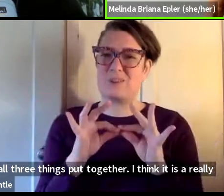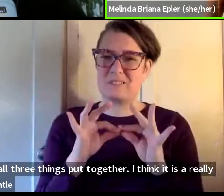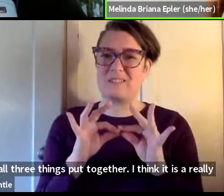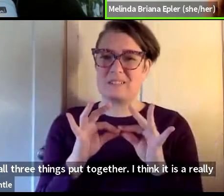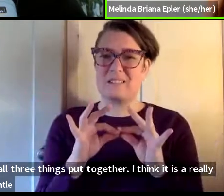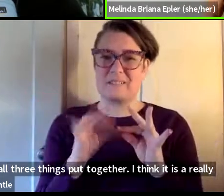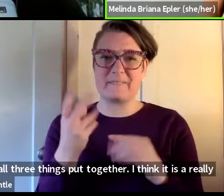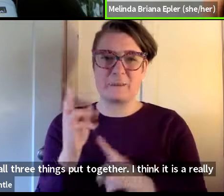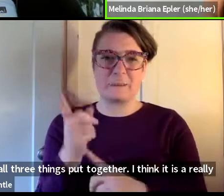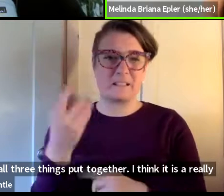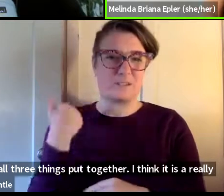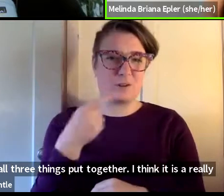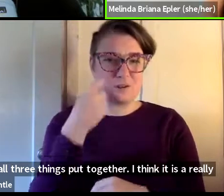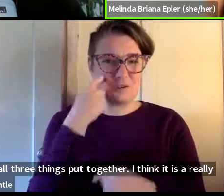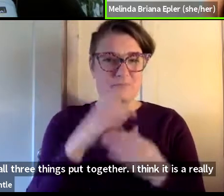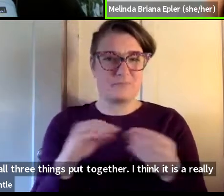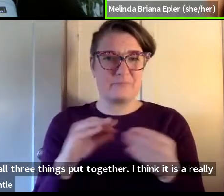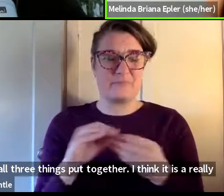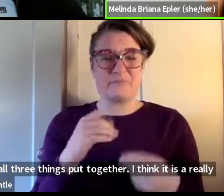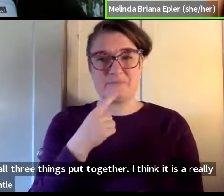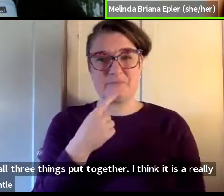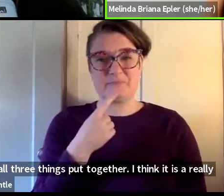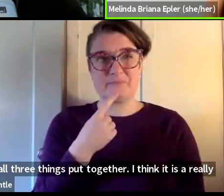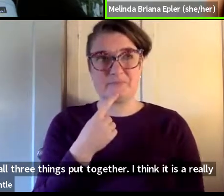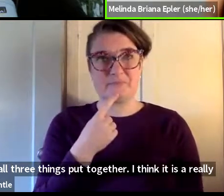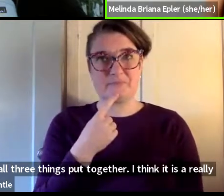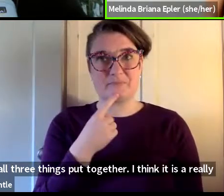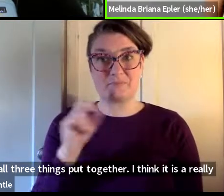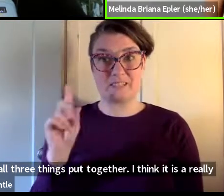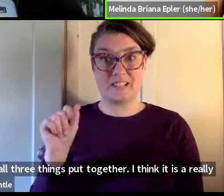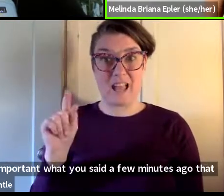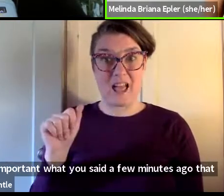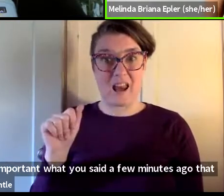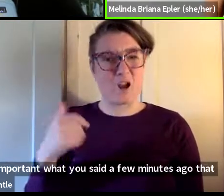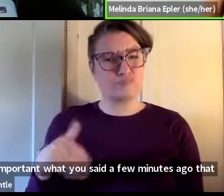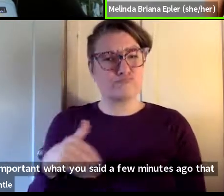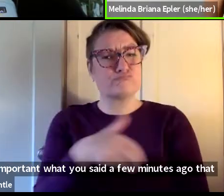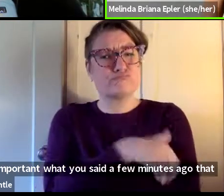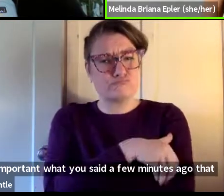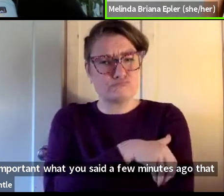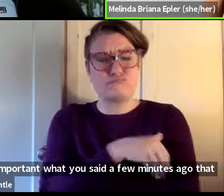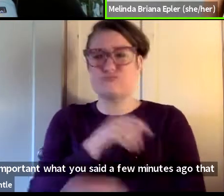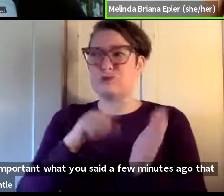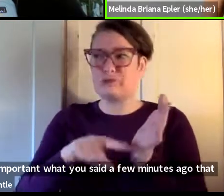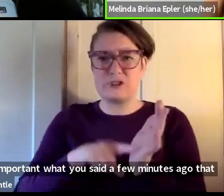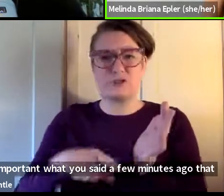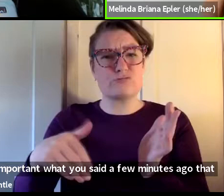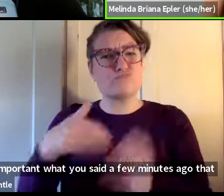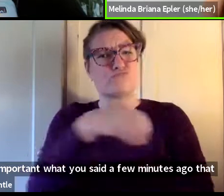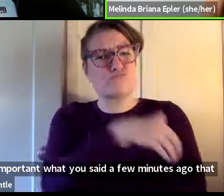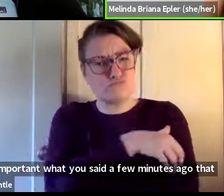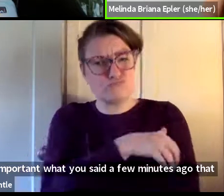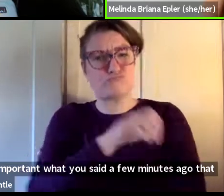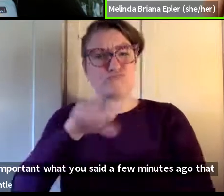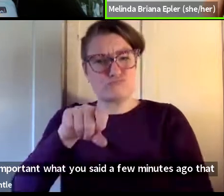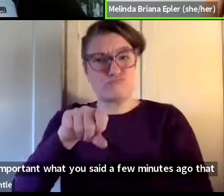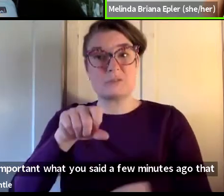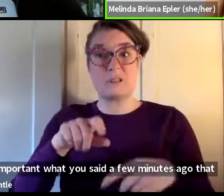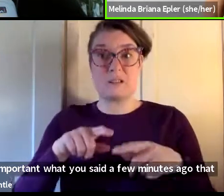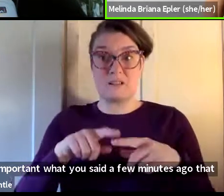a few minutes ago, that data can be very powerful, that research can be so powerful, but it